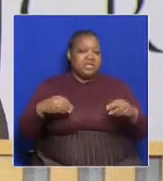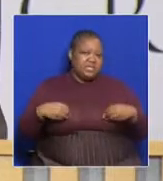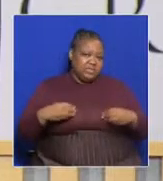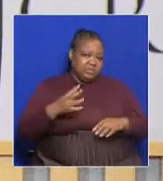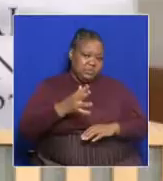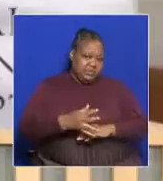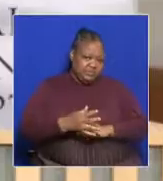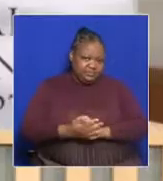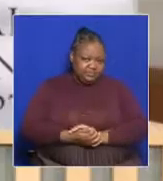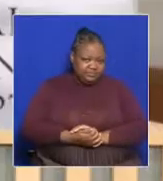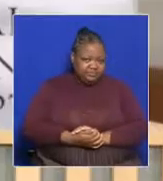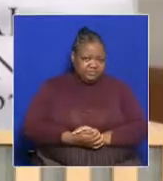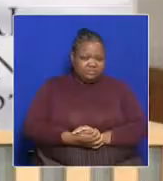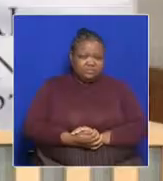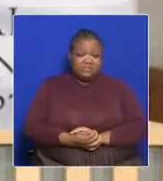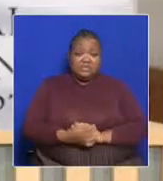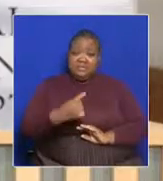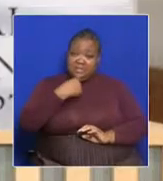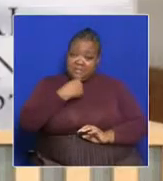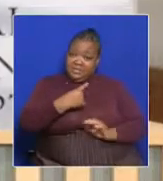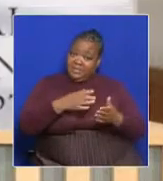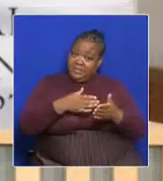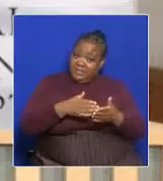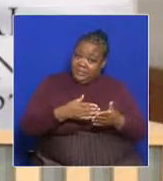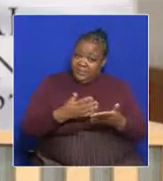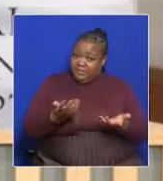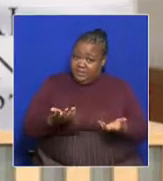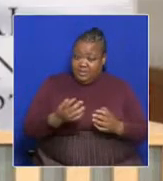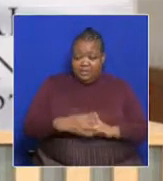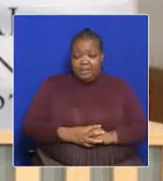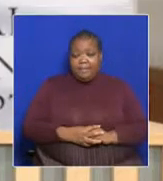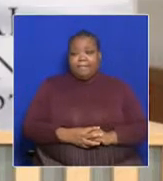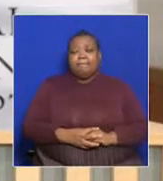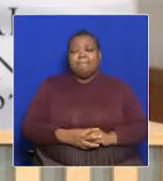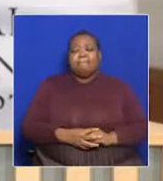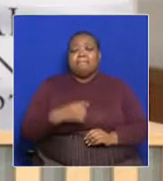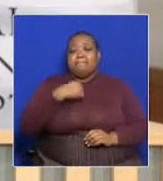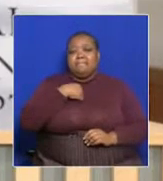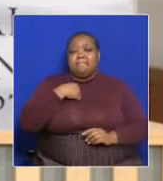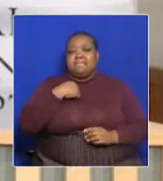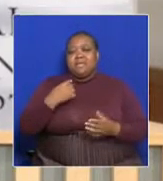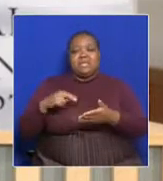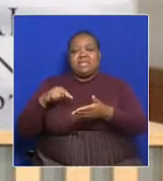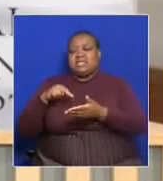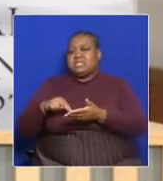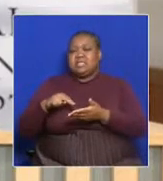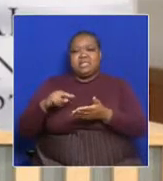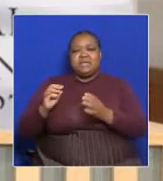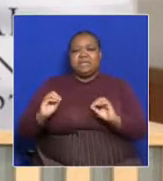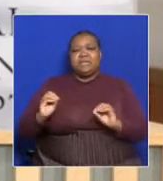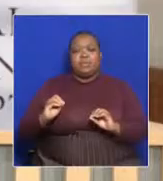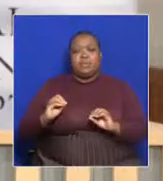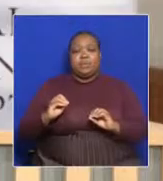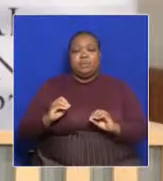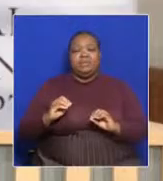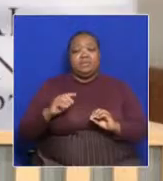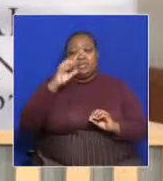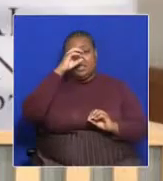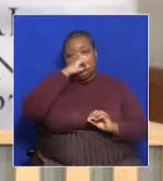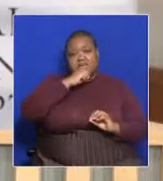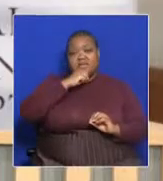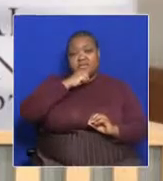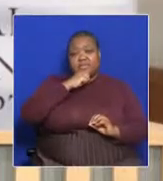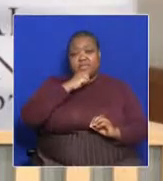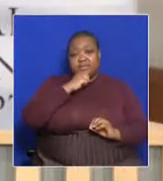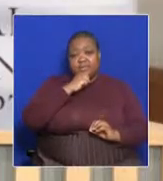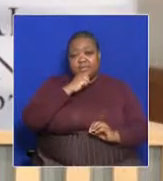saying it's not there, definitively, but I'm saying I could not see a reference. Okay. But then let's assume that it is indeed not